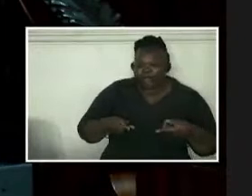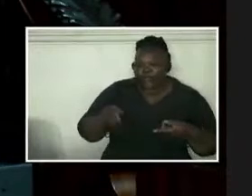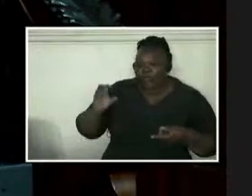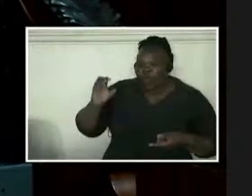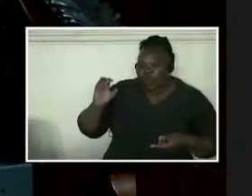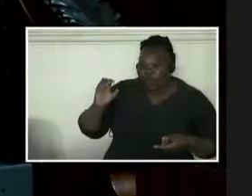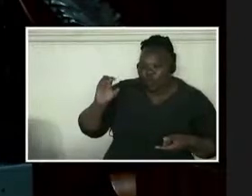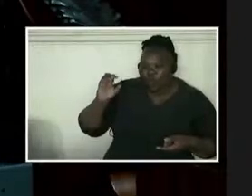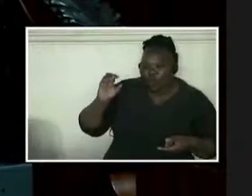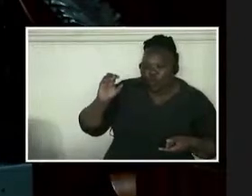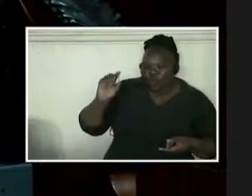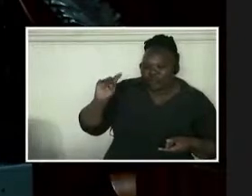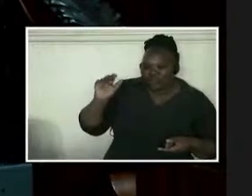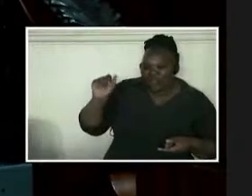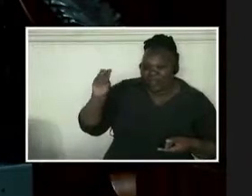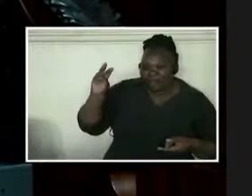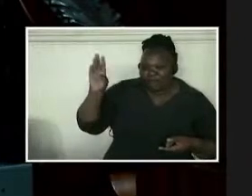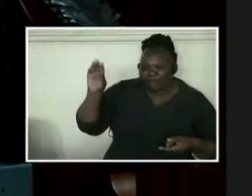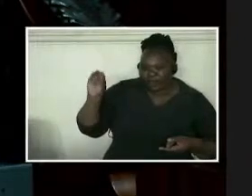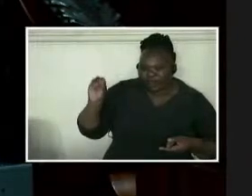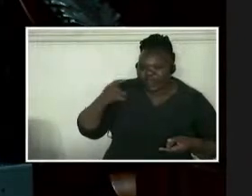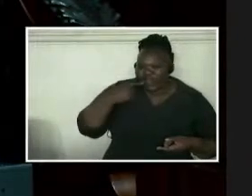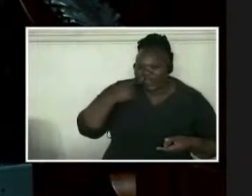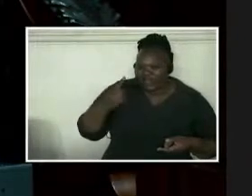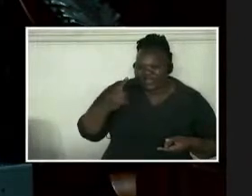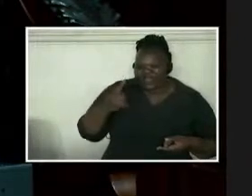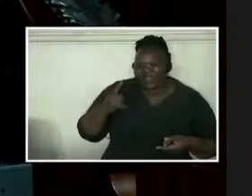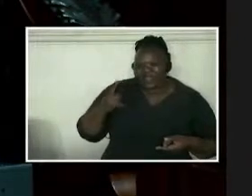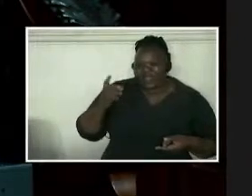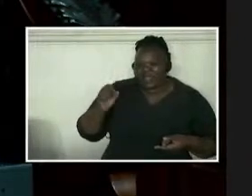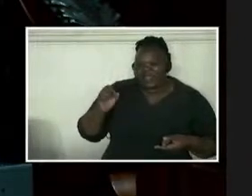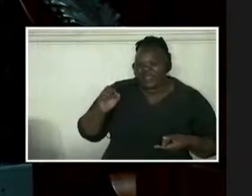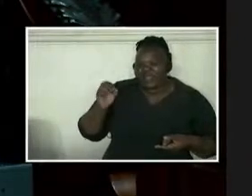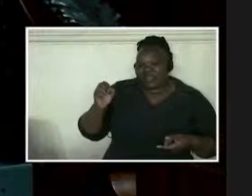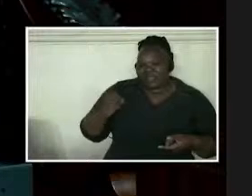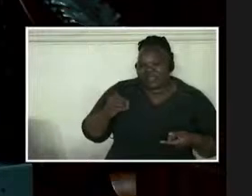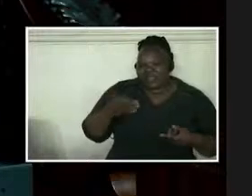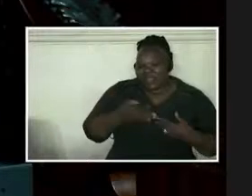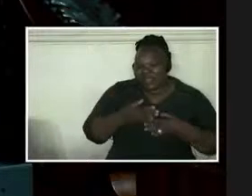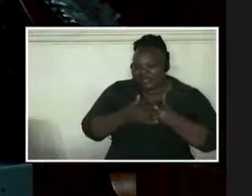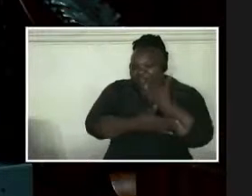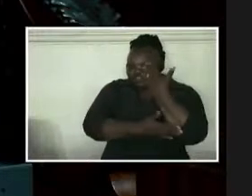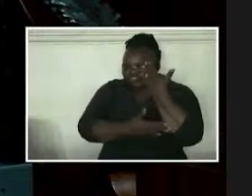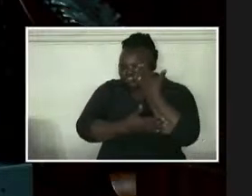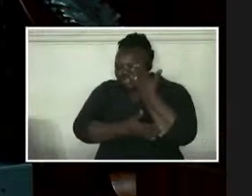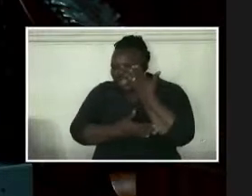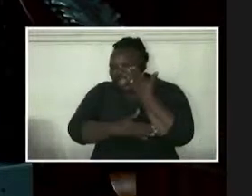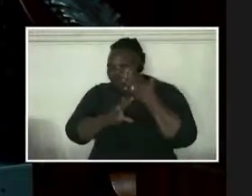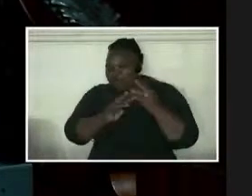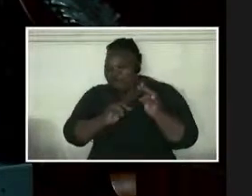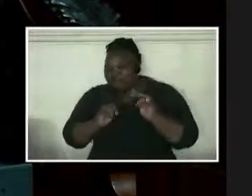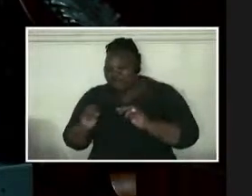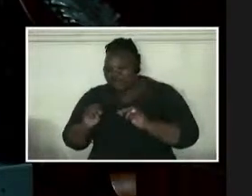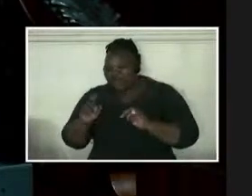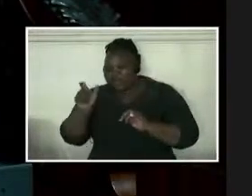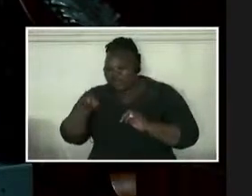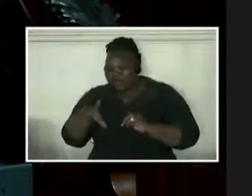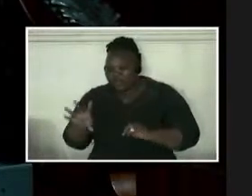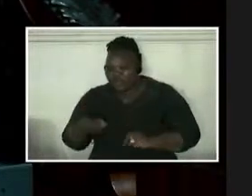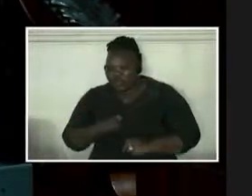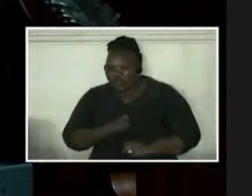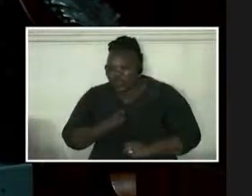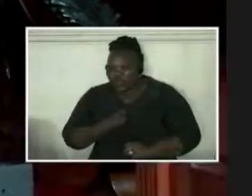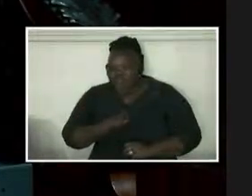fact that and i quote the children of any nation are its future a country a movement or a person that does not value its youth and